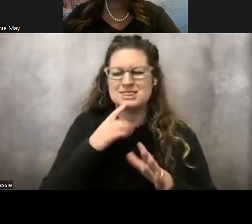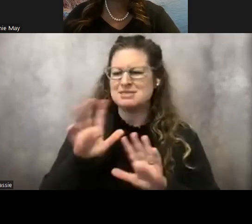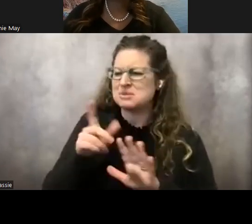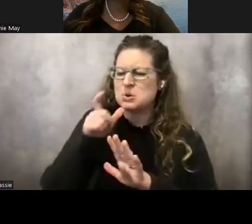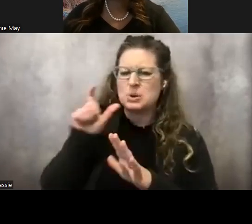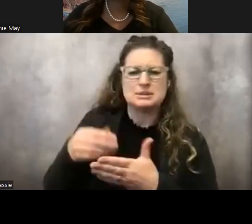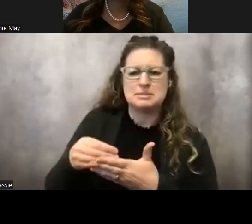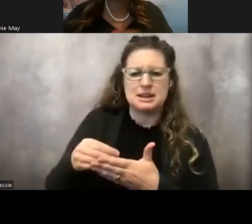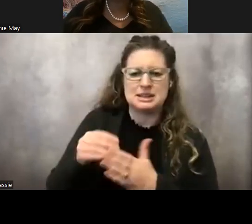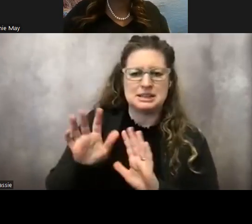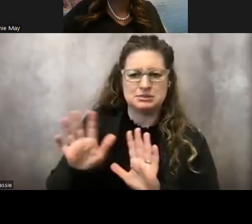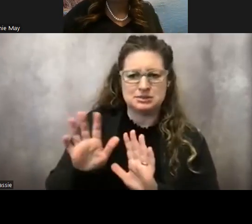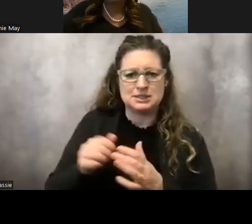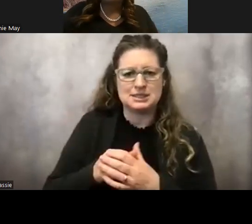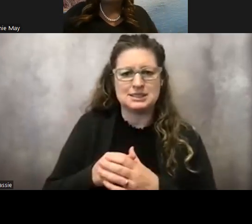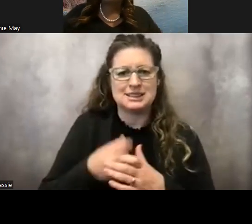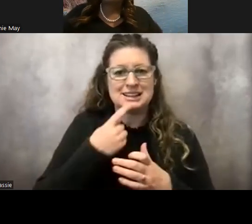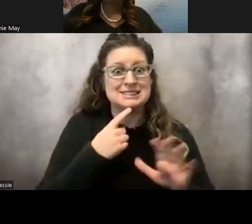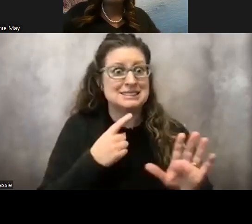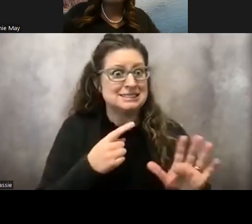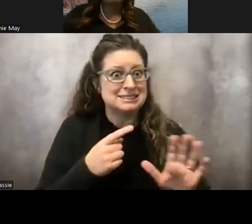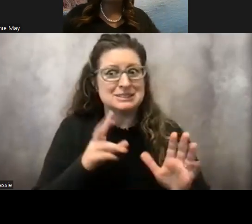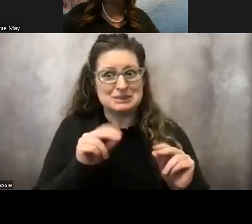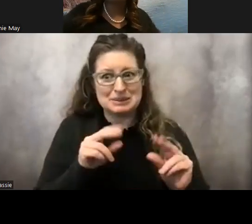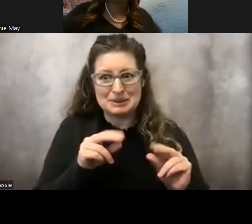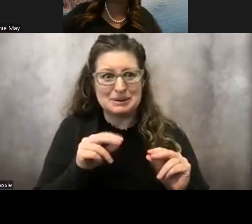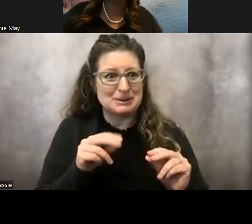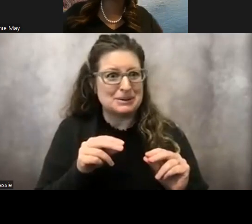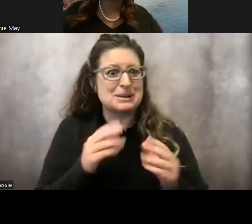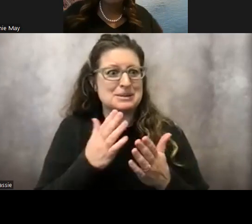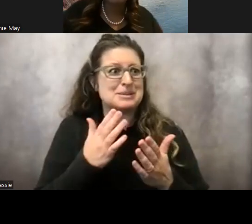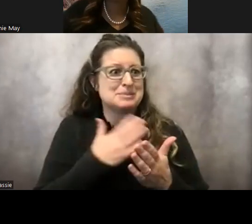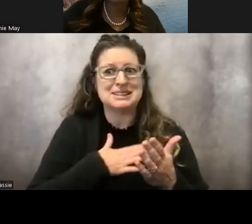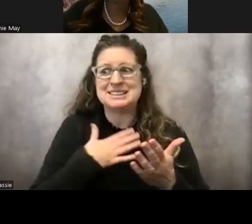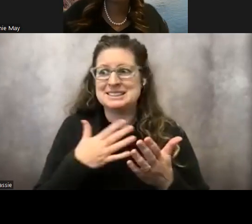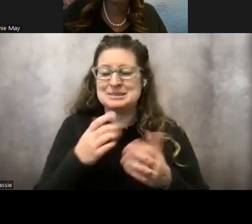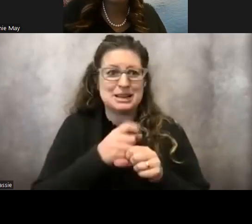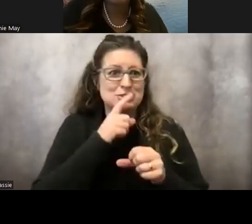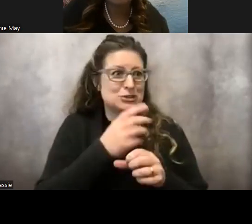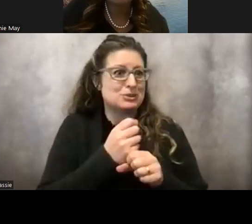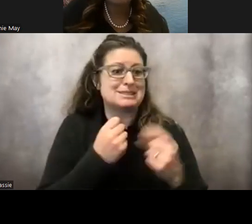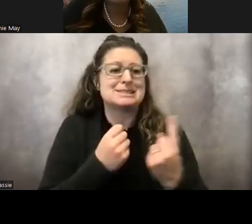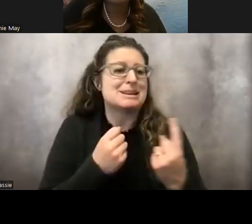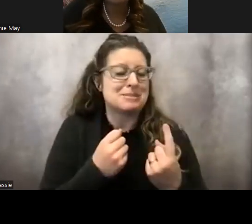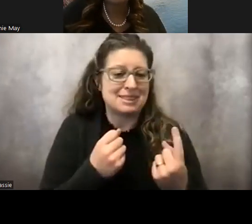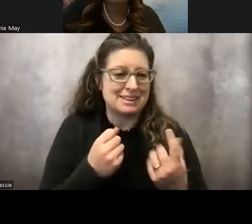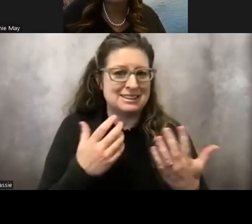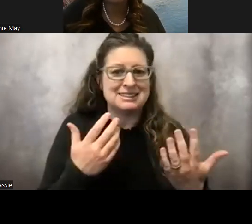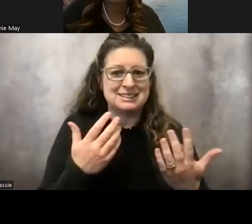person, please don't do that. Please get something, because it's worth